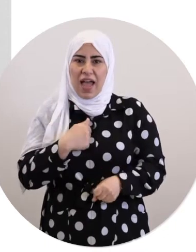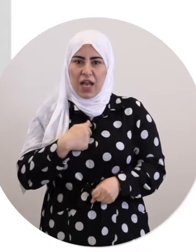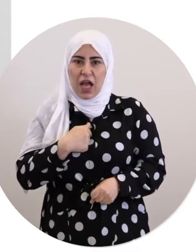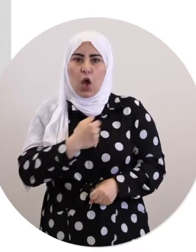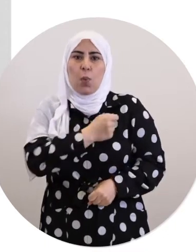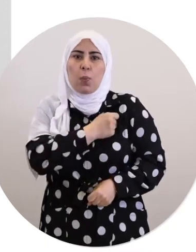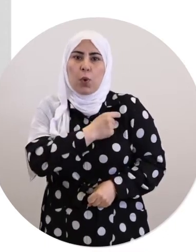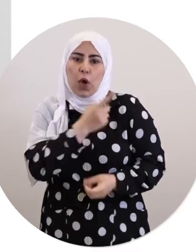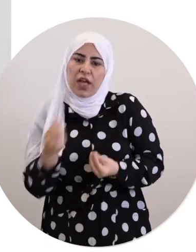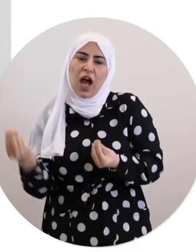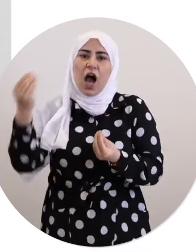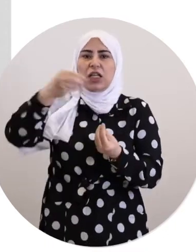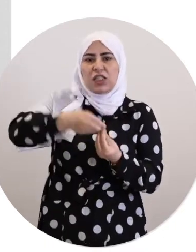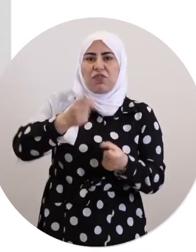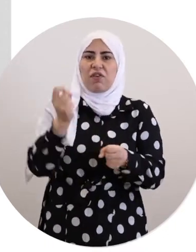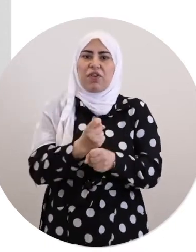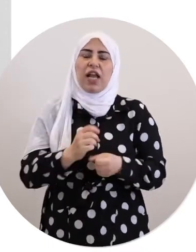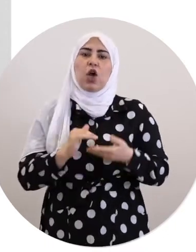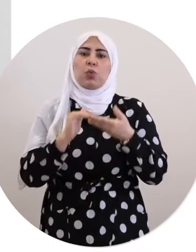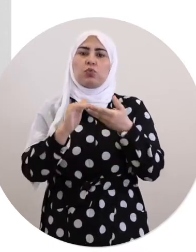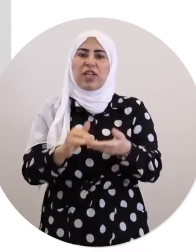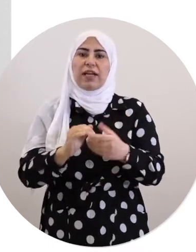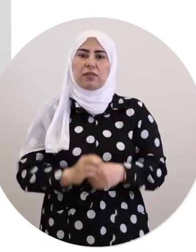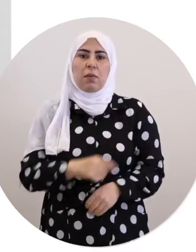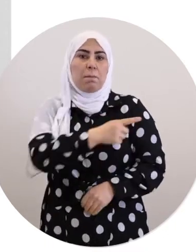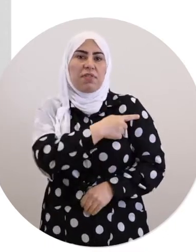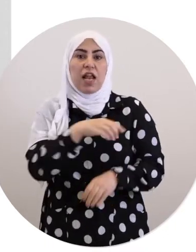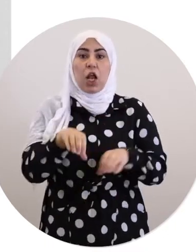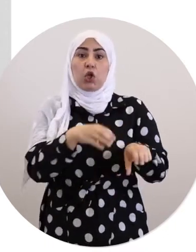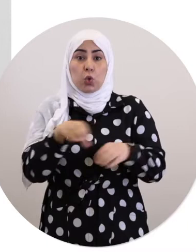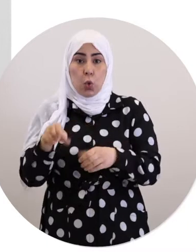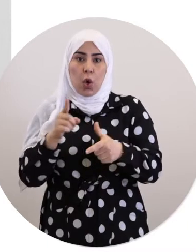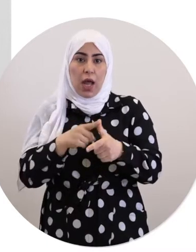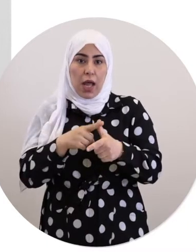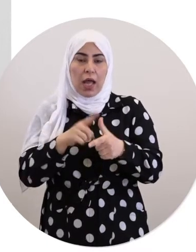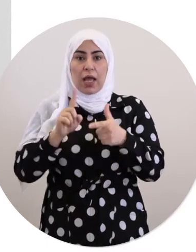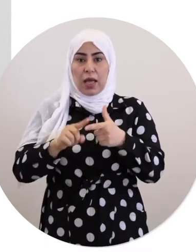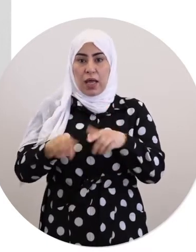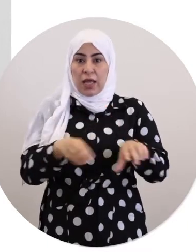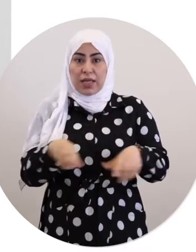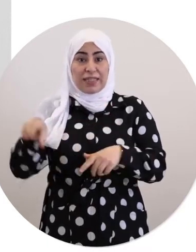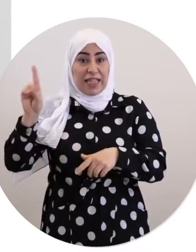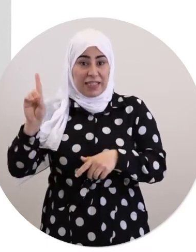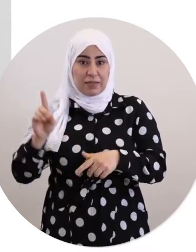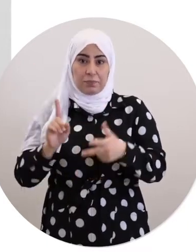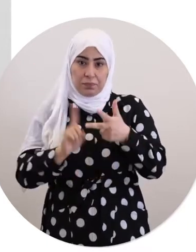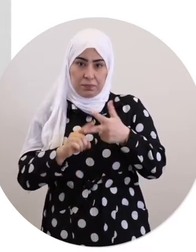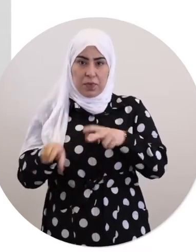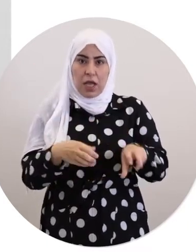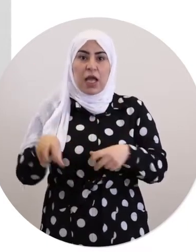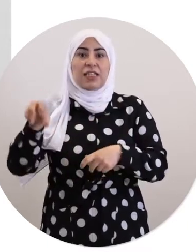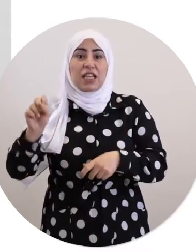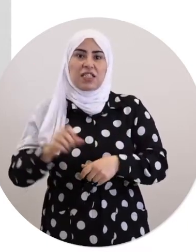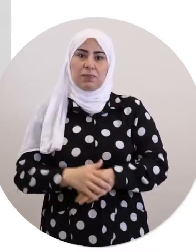If there's no auxiliary verb in the sentence, the equation has an auxiliary verb. So what do? Let me tell you what you do. You simply add